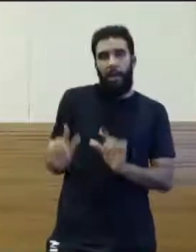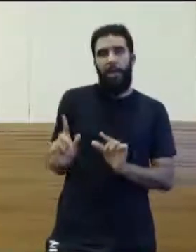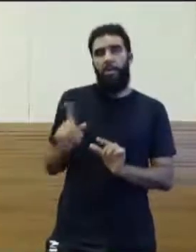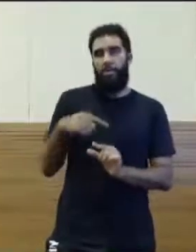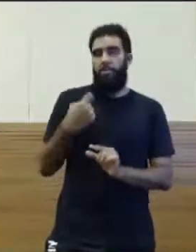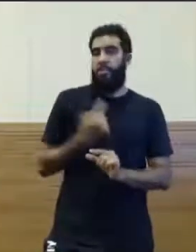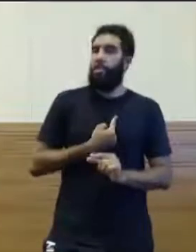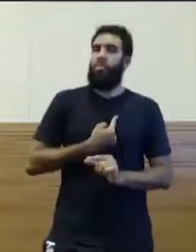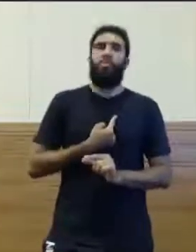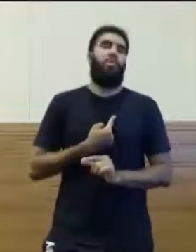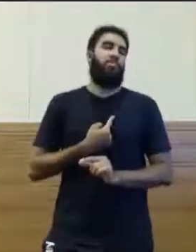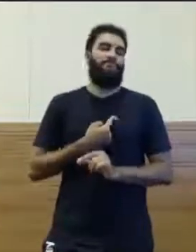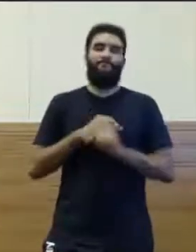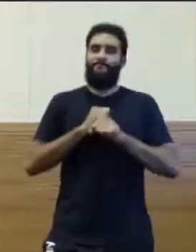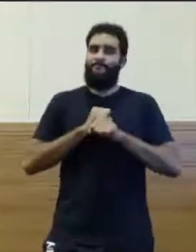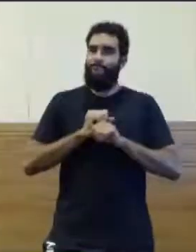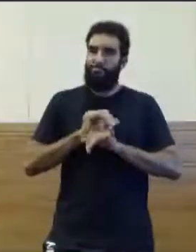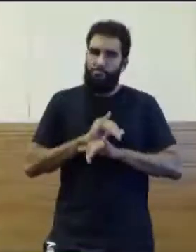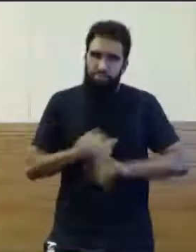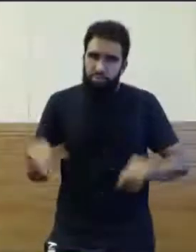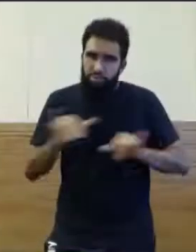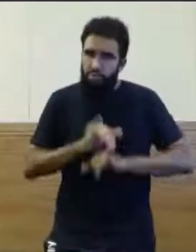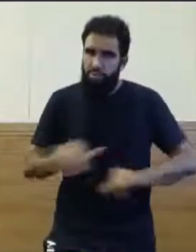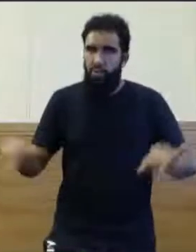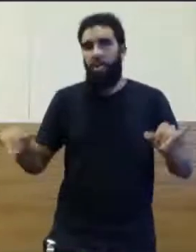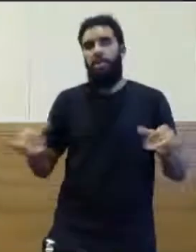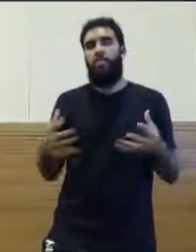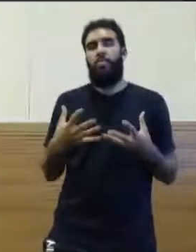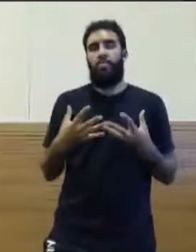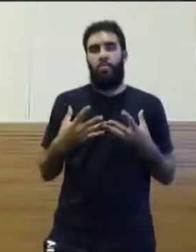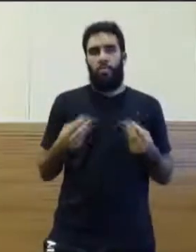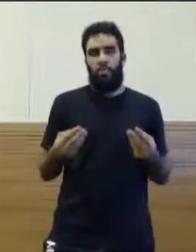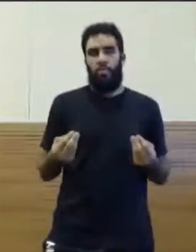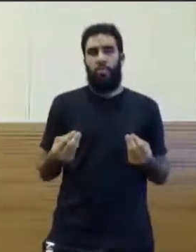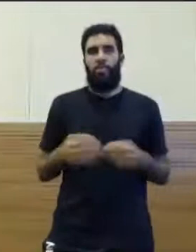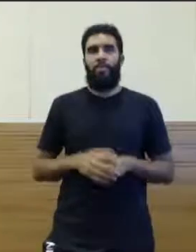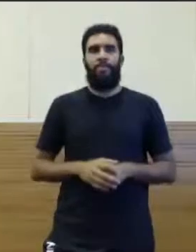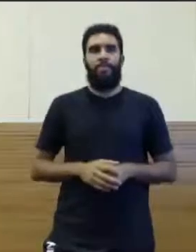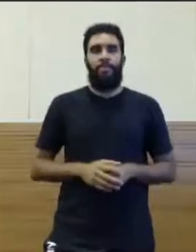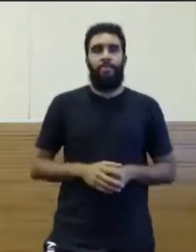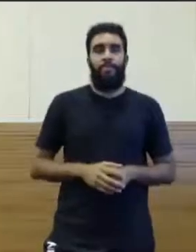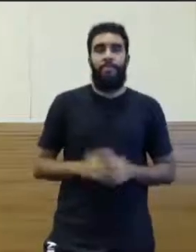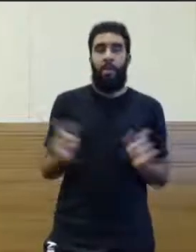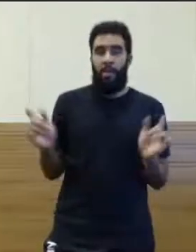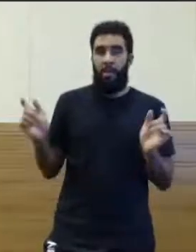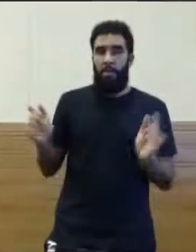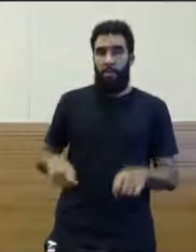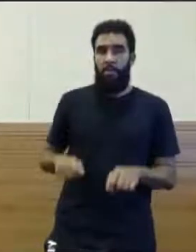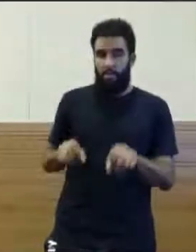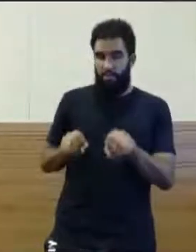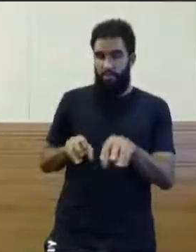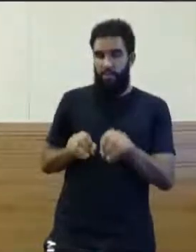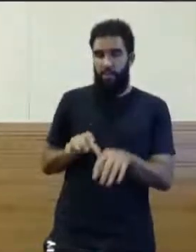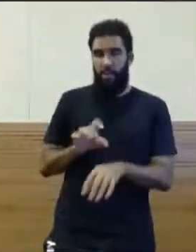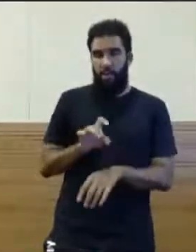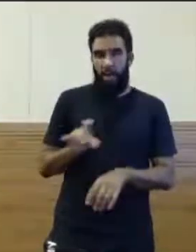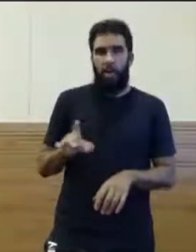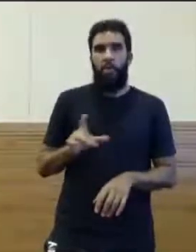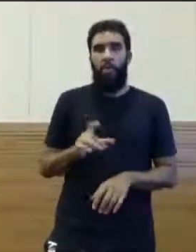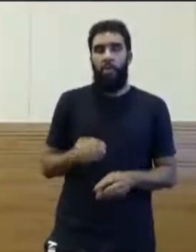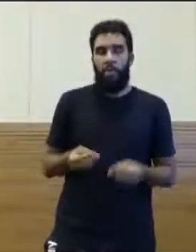impressive, but for Uruguay, this was a very big coverage. And in capacity building, in the